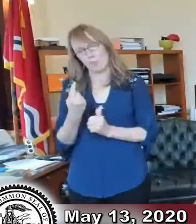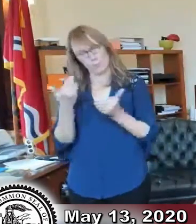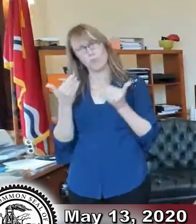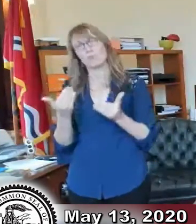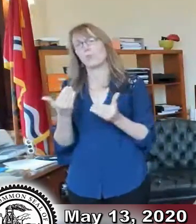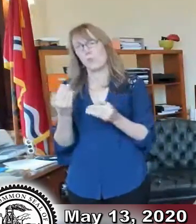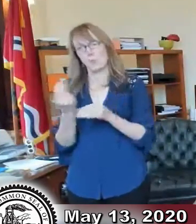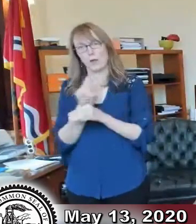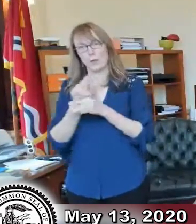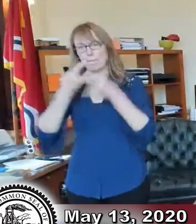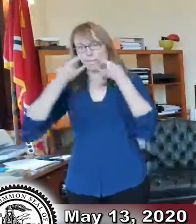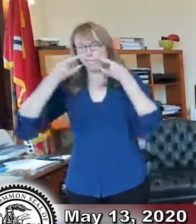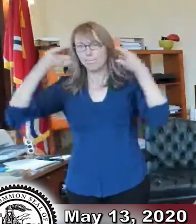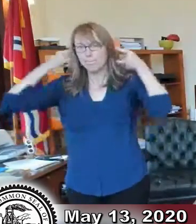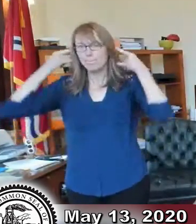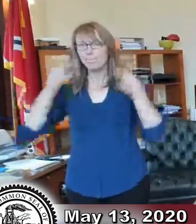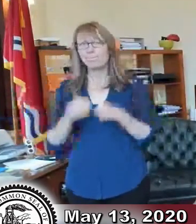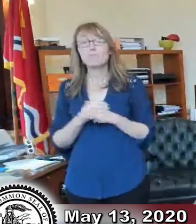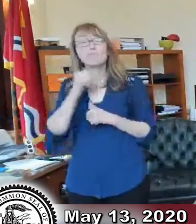morning is